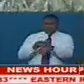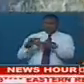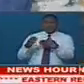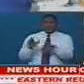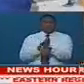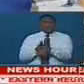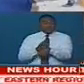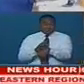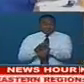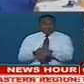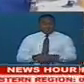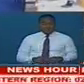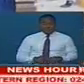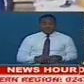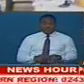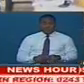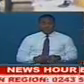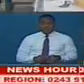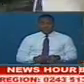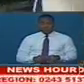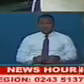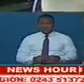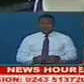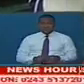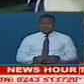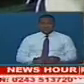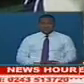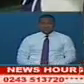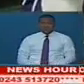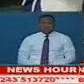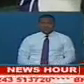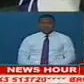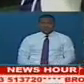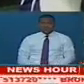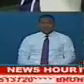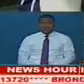who made losses when the smooth cayenne lost value on the market over a decade ago.